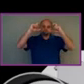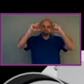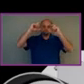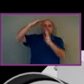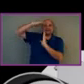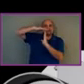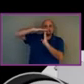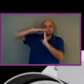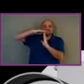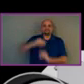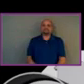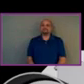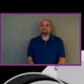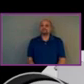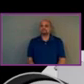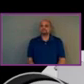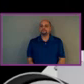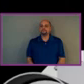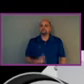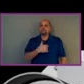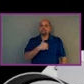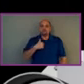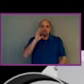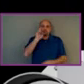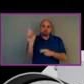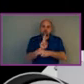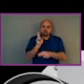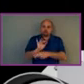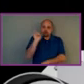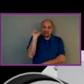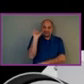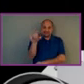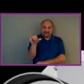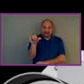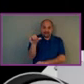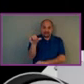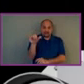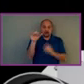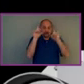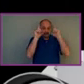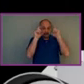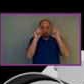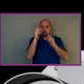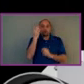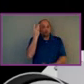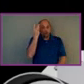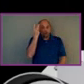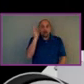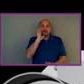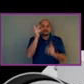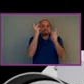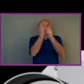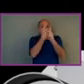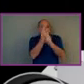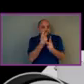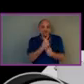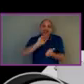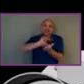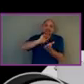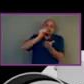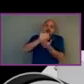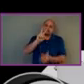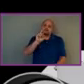top. And we will use these cameras to be able to get the volume of the